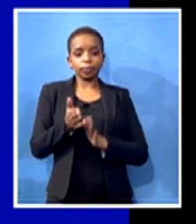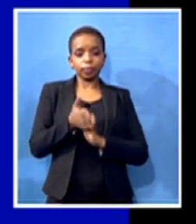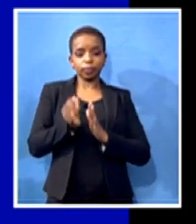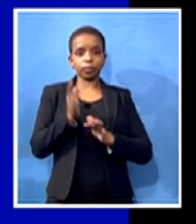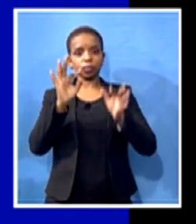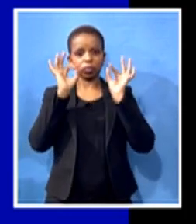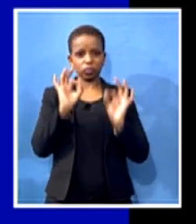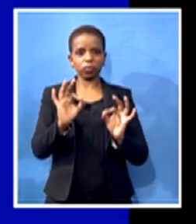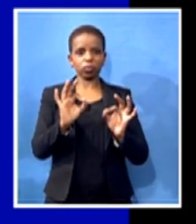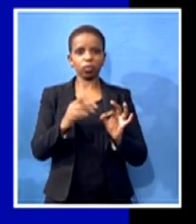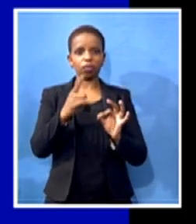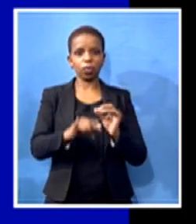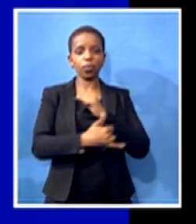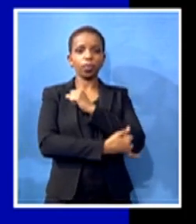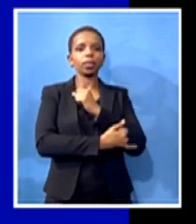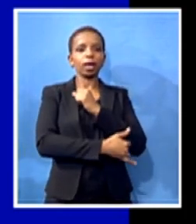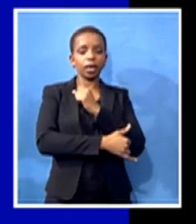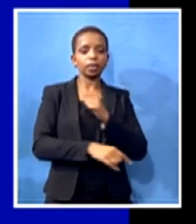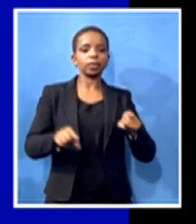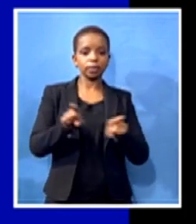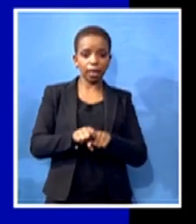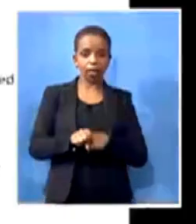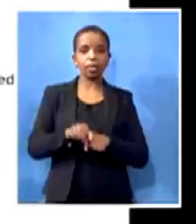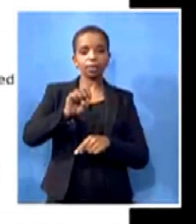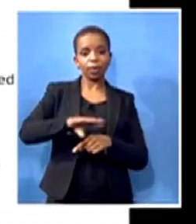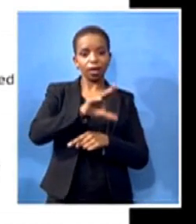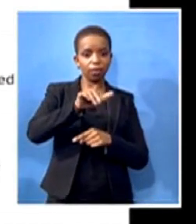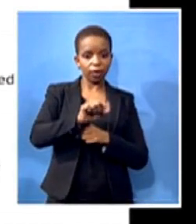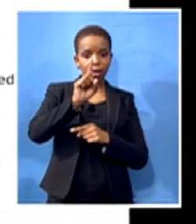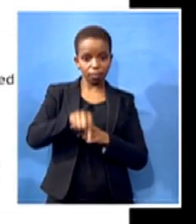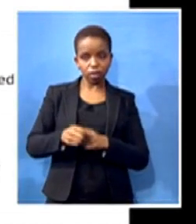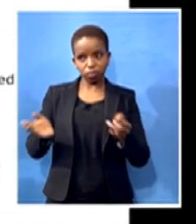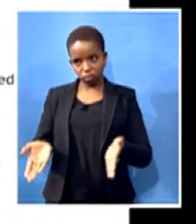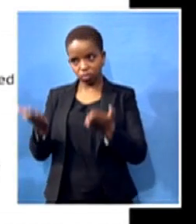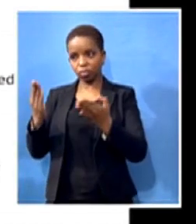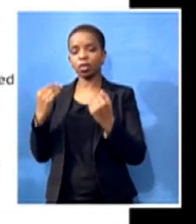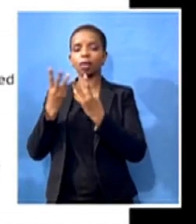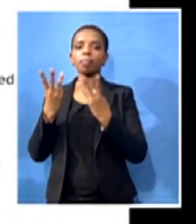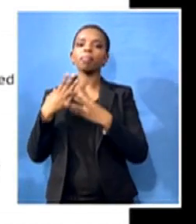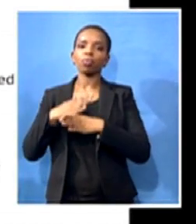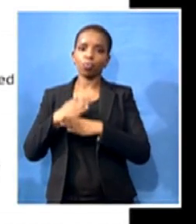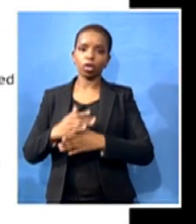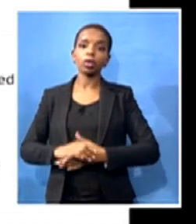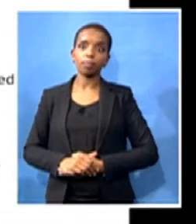to work, for people to be employed. The next slide. So